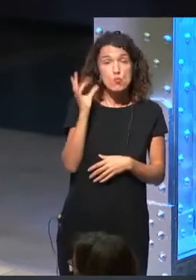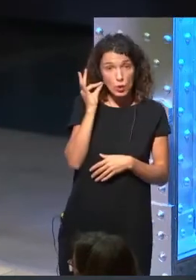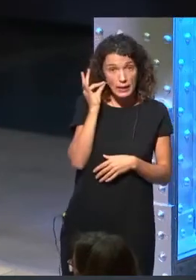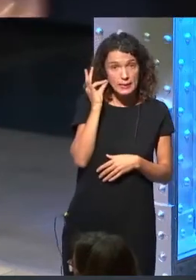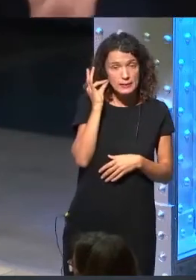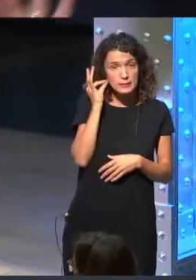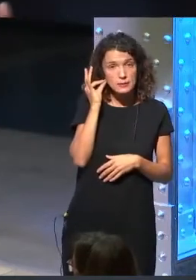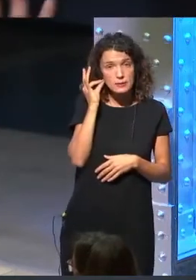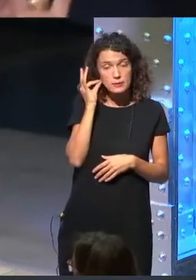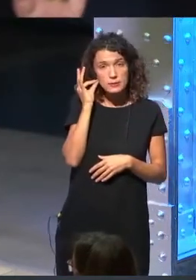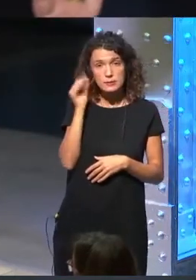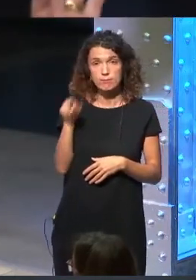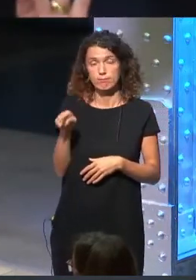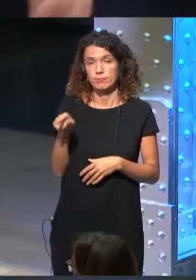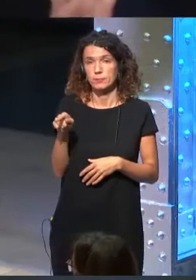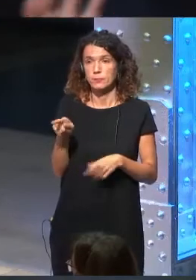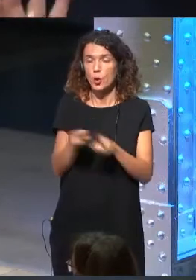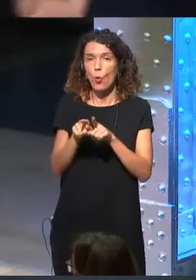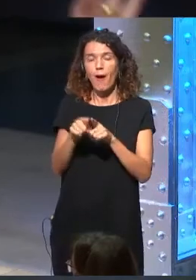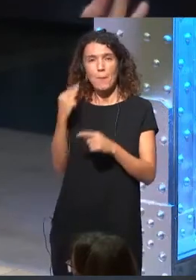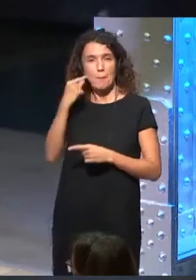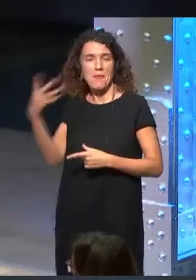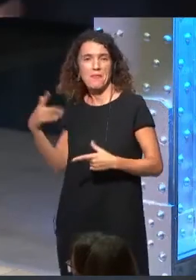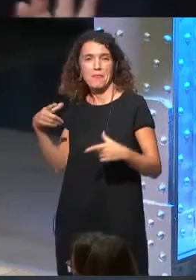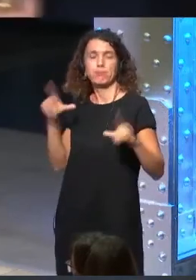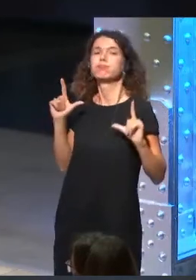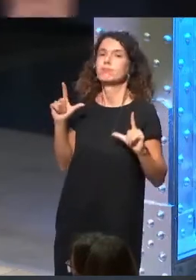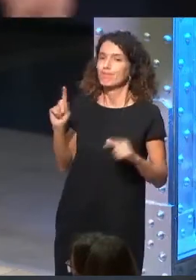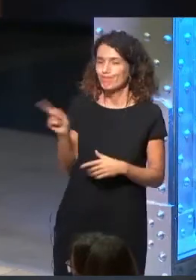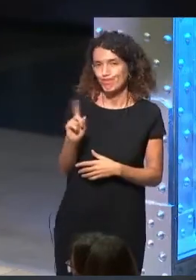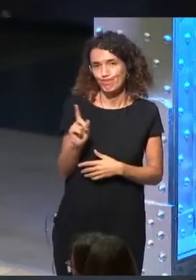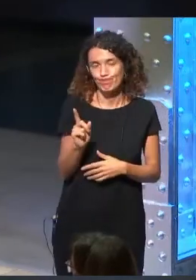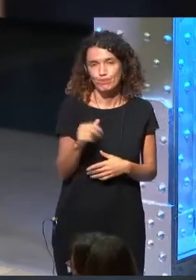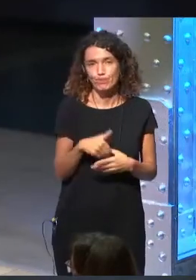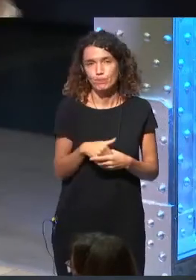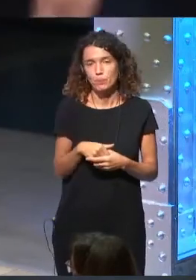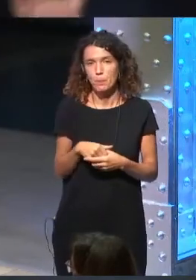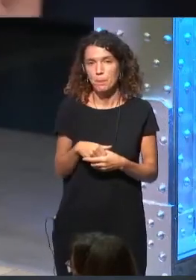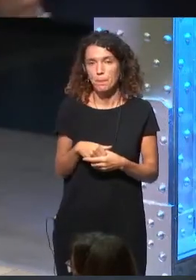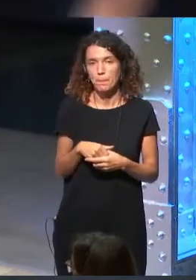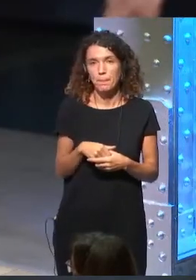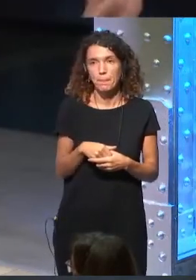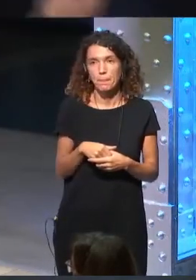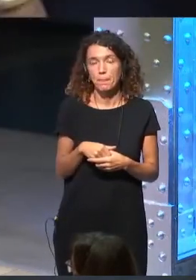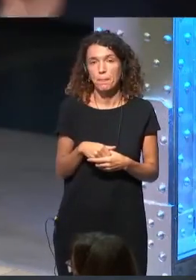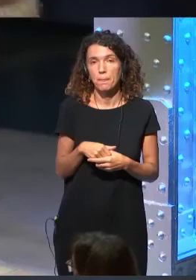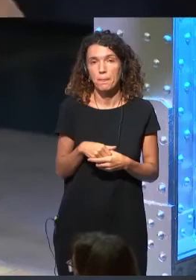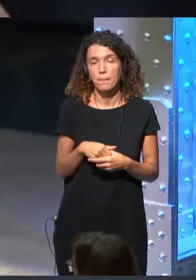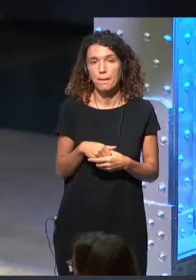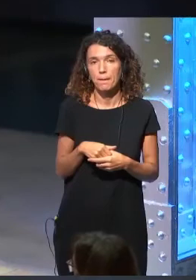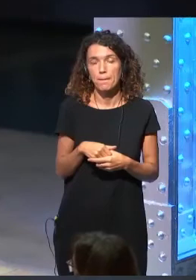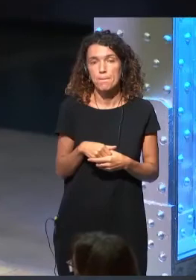become celebrities. They didn't become Mark Zuckerberg or whoever. Nobody knows who they